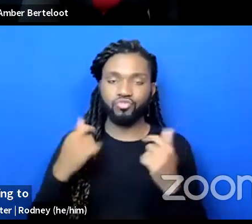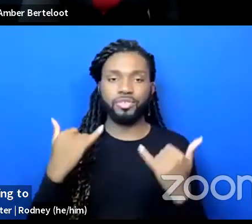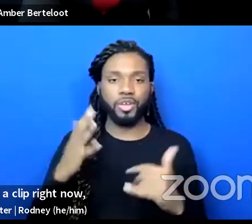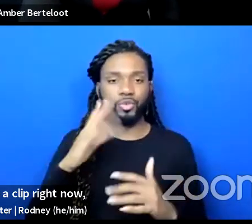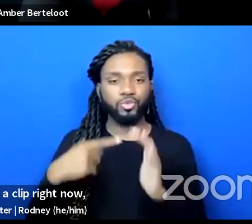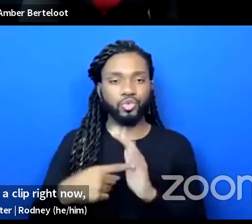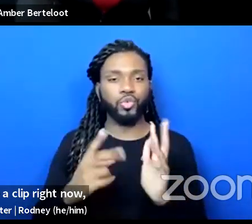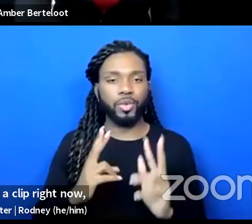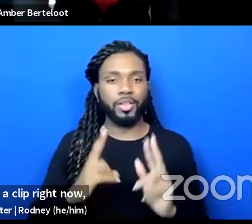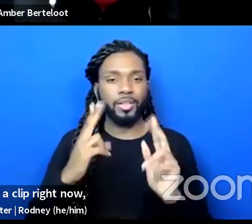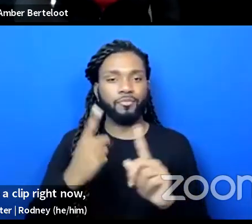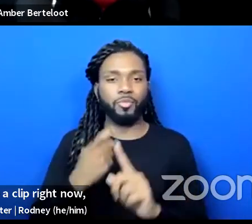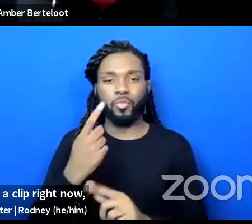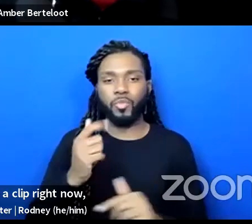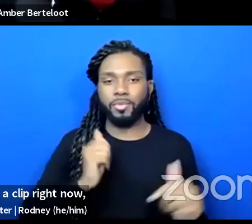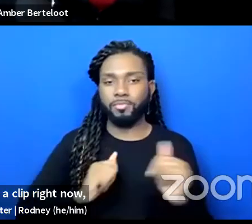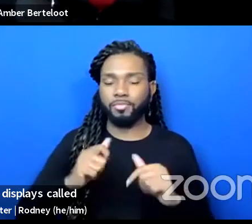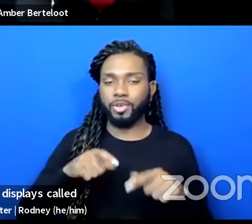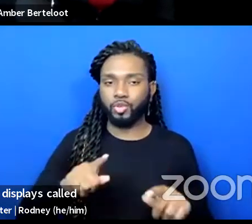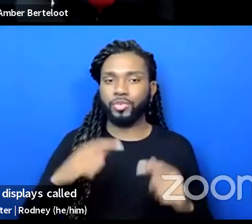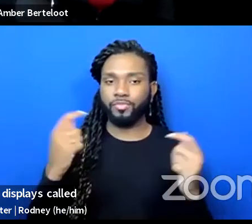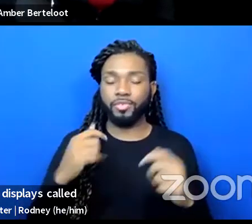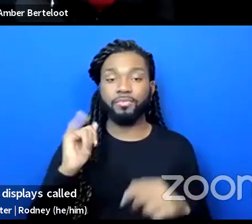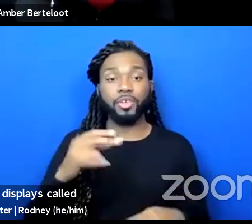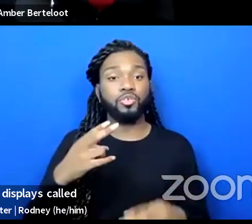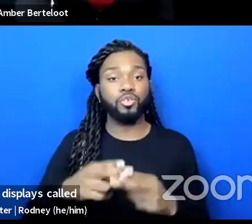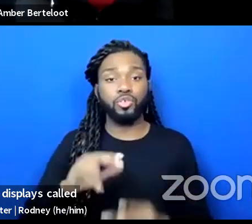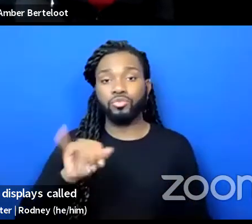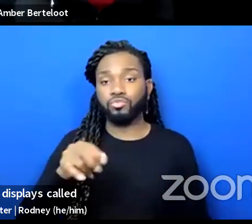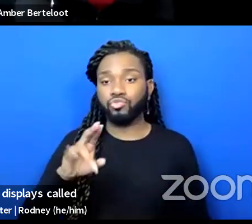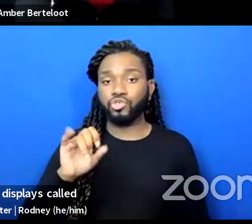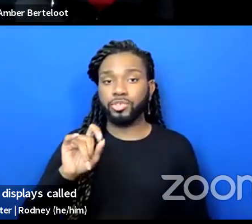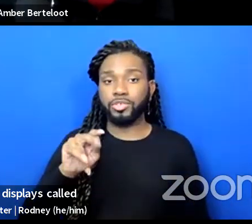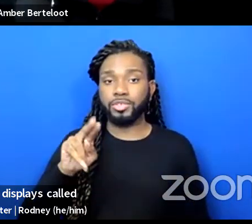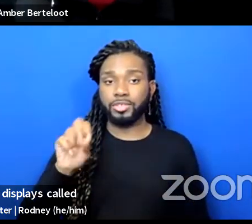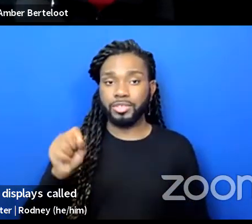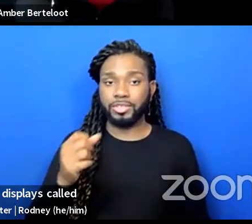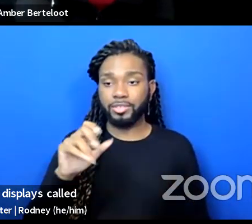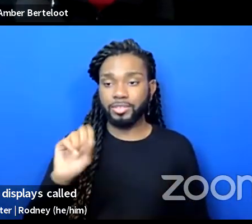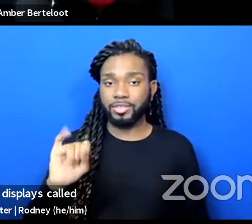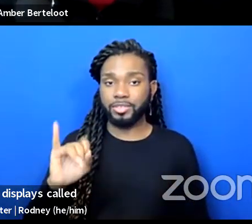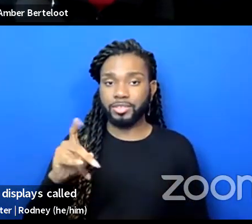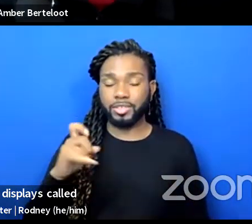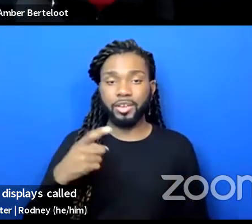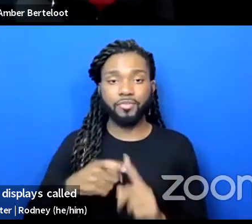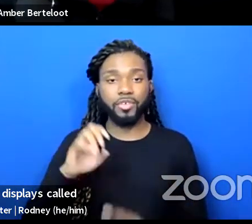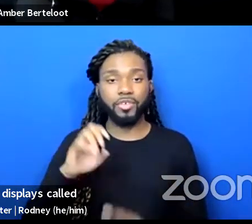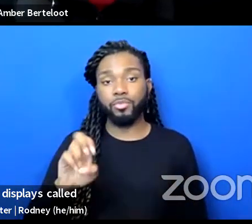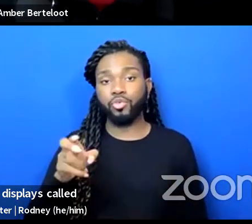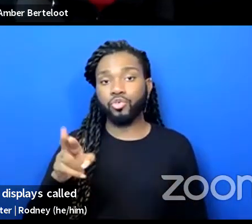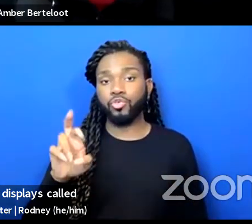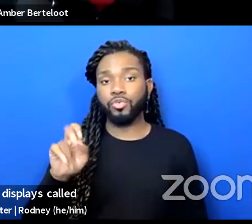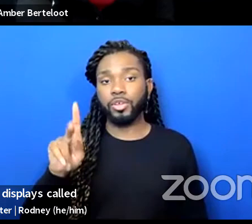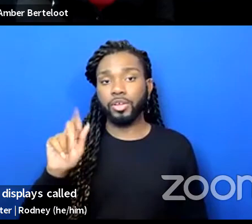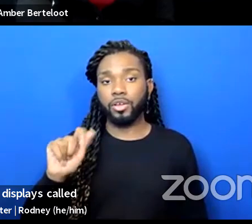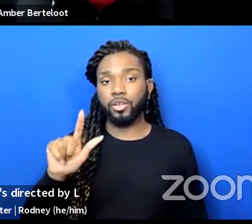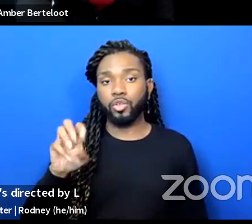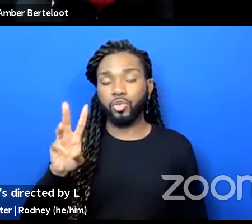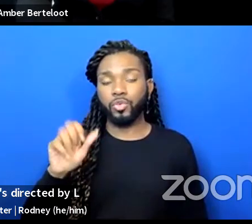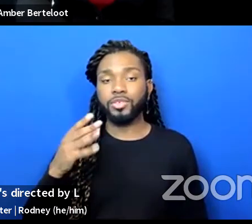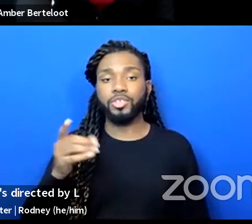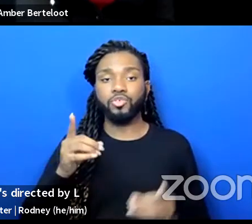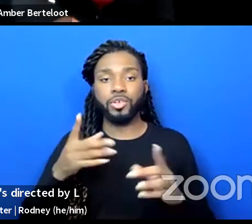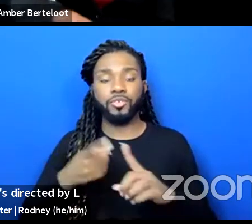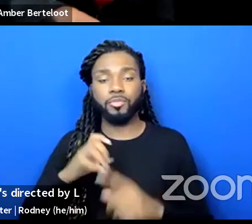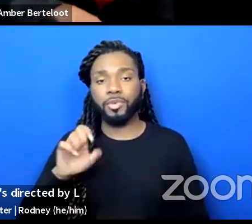of the plays in the festival. This play is called Justin's Side. It's by Eureka Lewis, and it's directed by Ellen